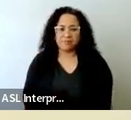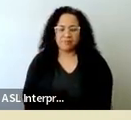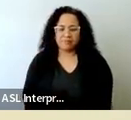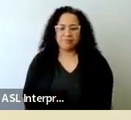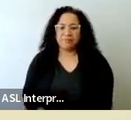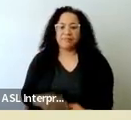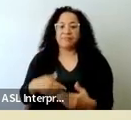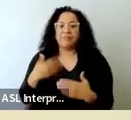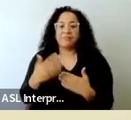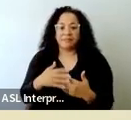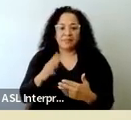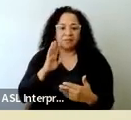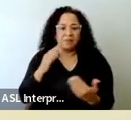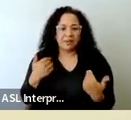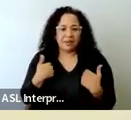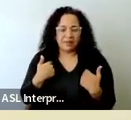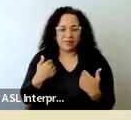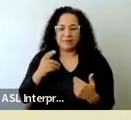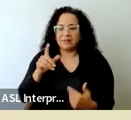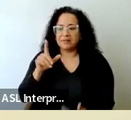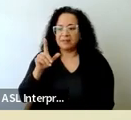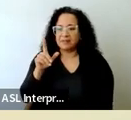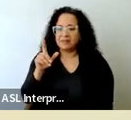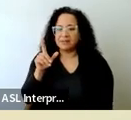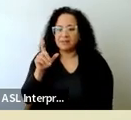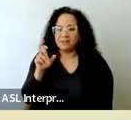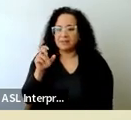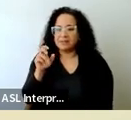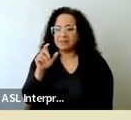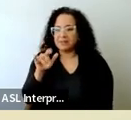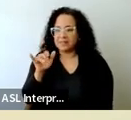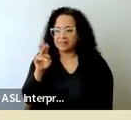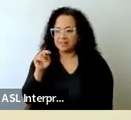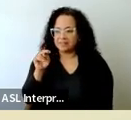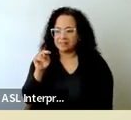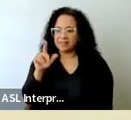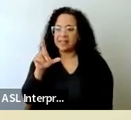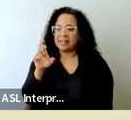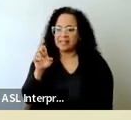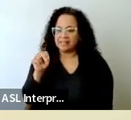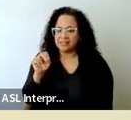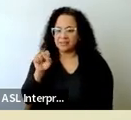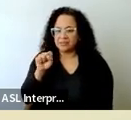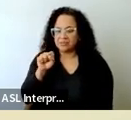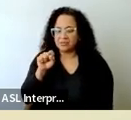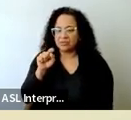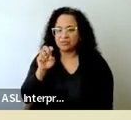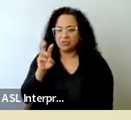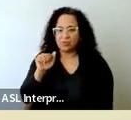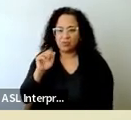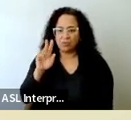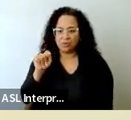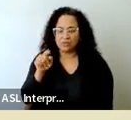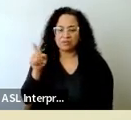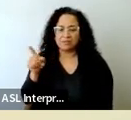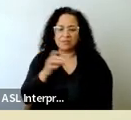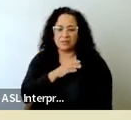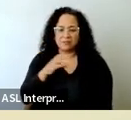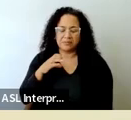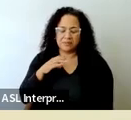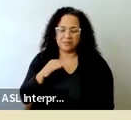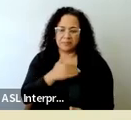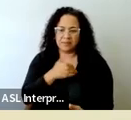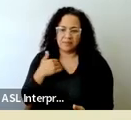Then we will have Glenn Stewart. He is a committee member of CVRC's